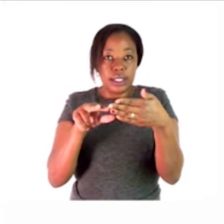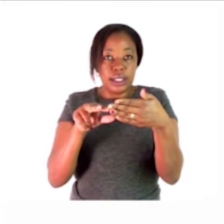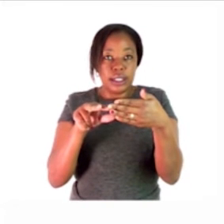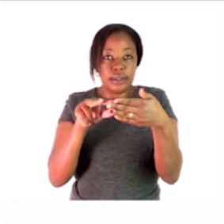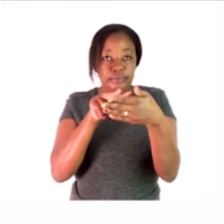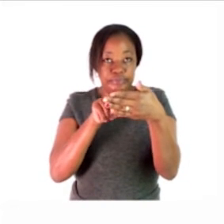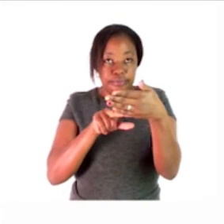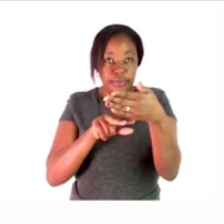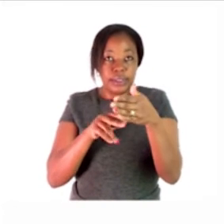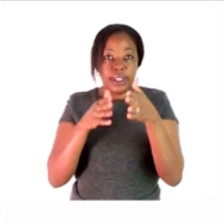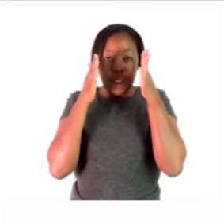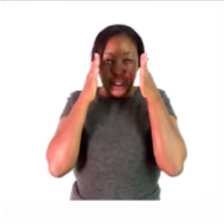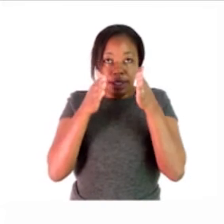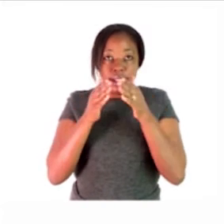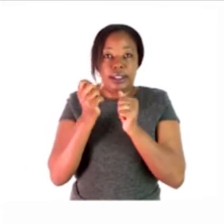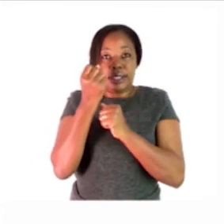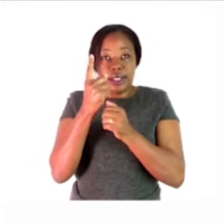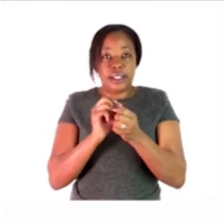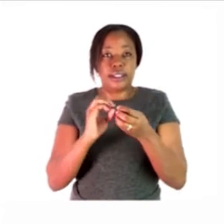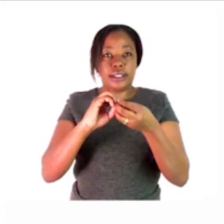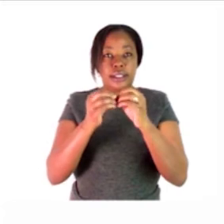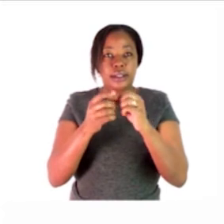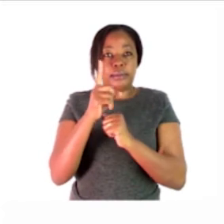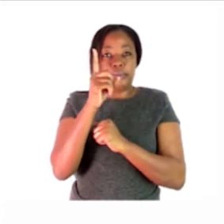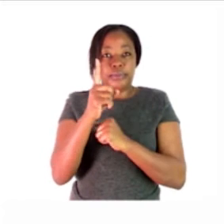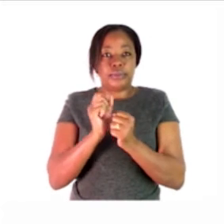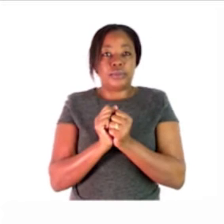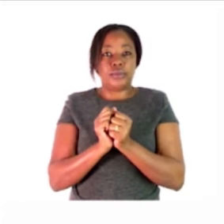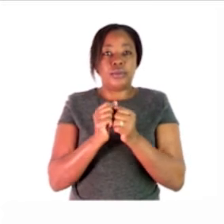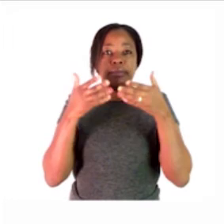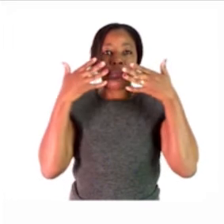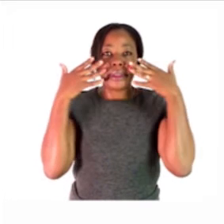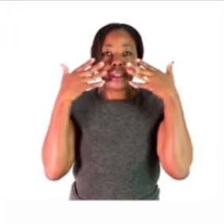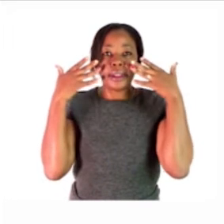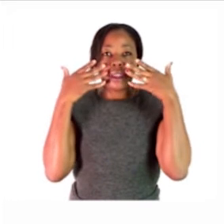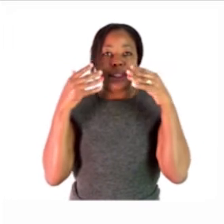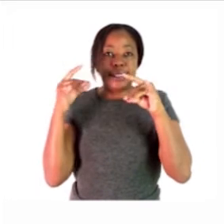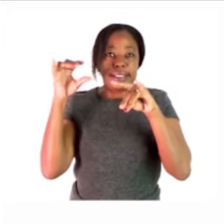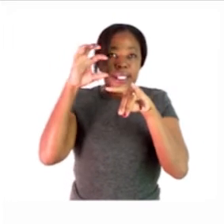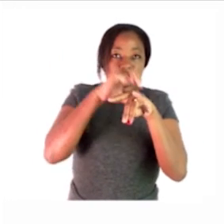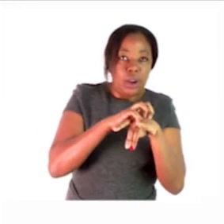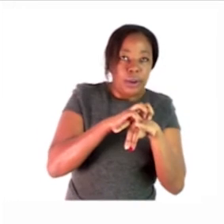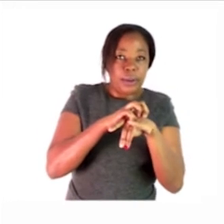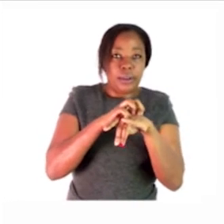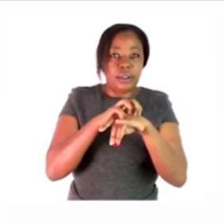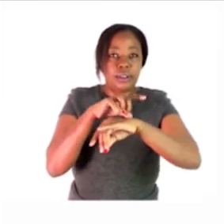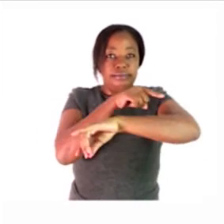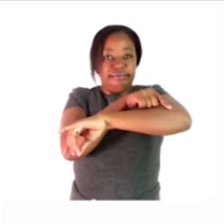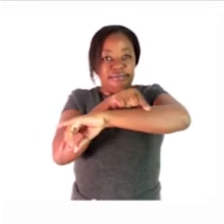suit. Okay, number 1. The cat caught the of a